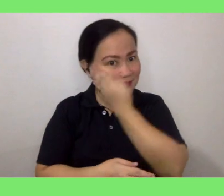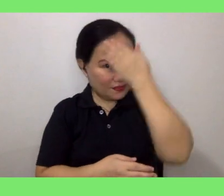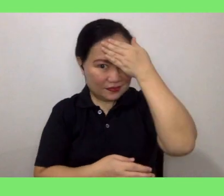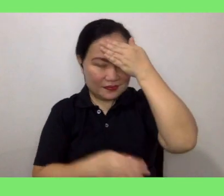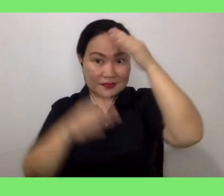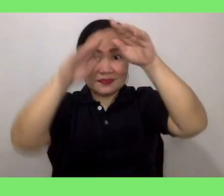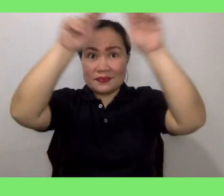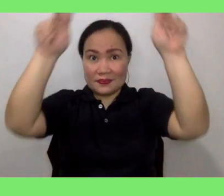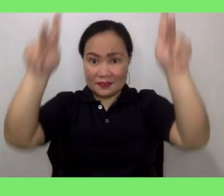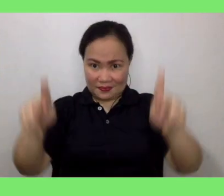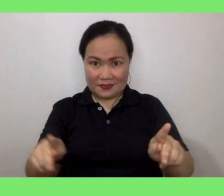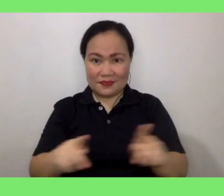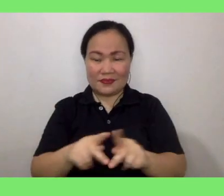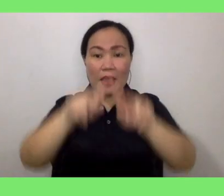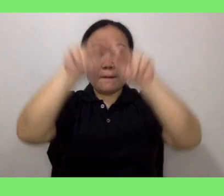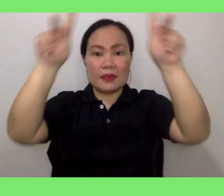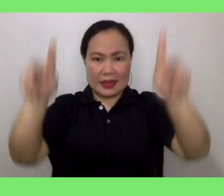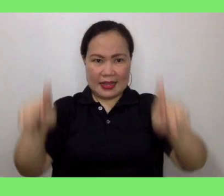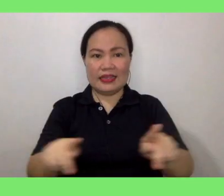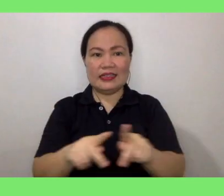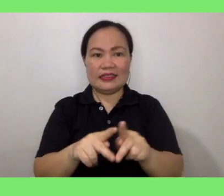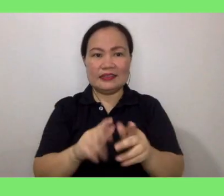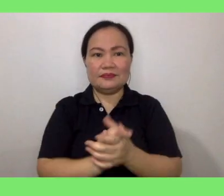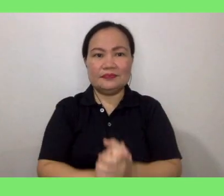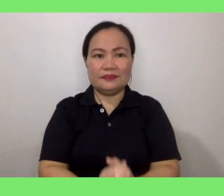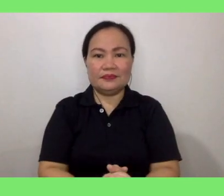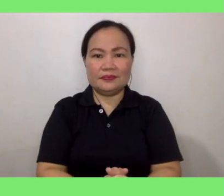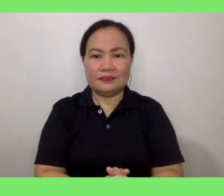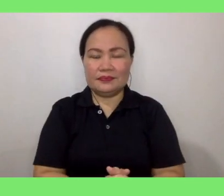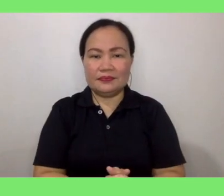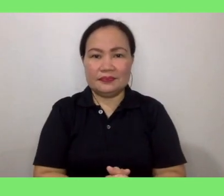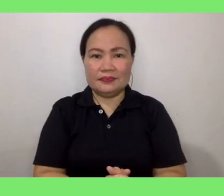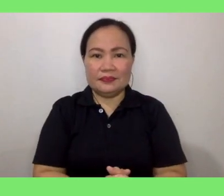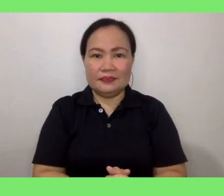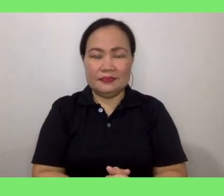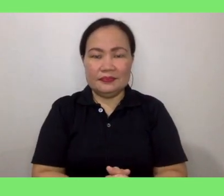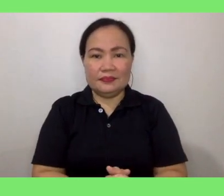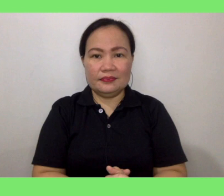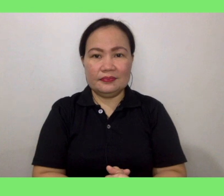handkerchief, that is a plane. Okay?